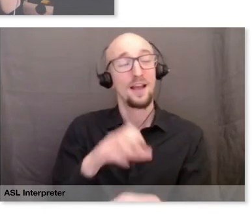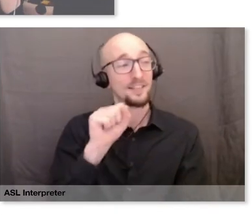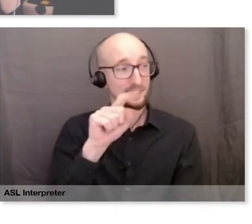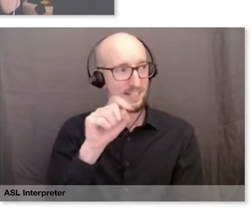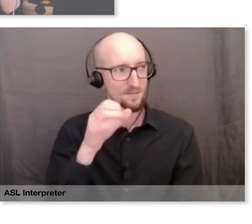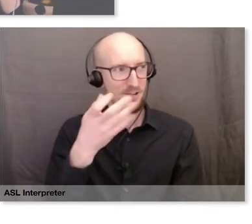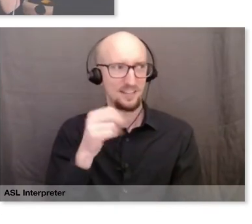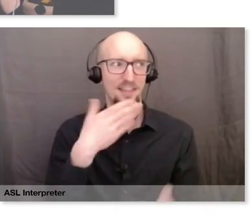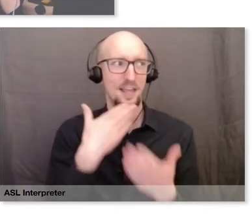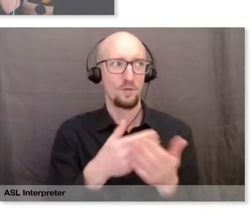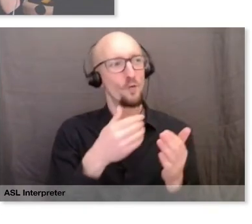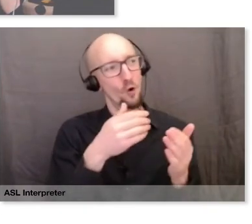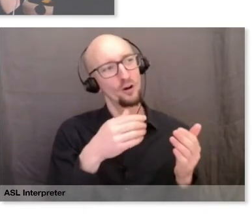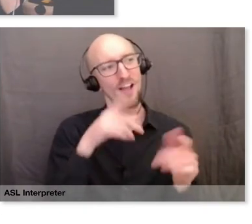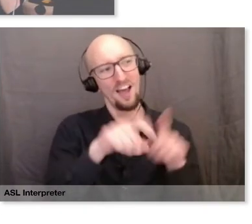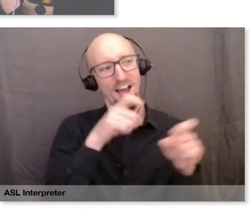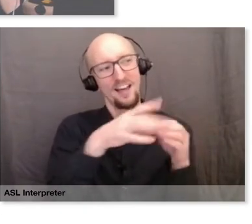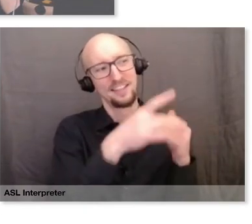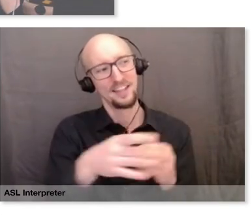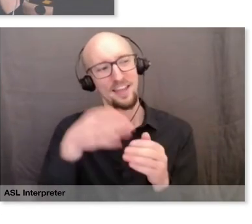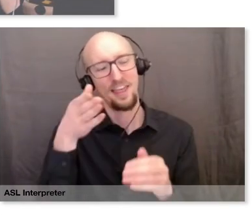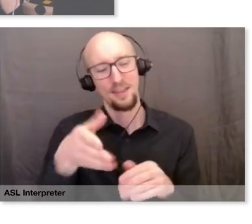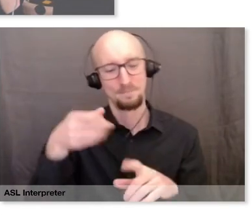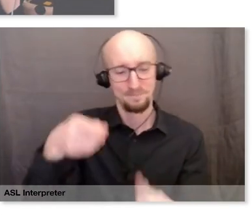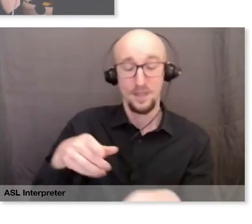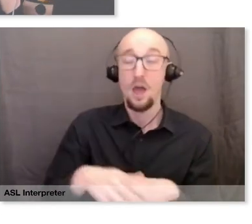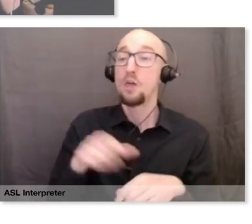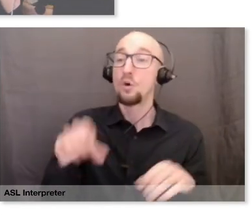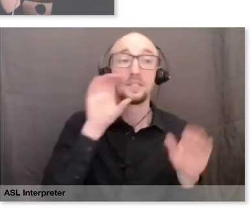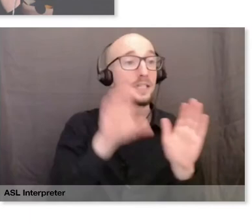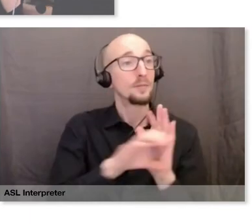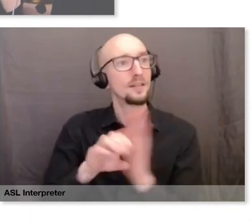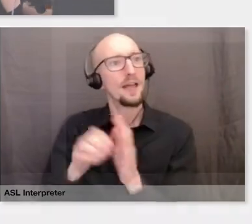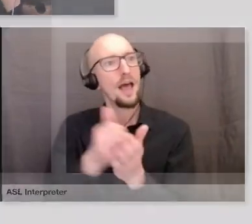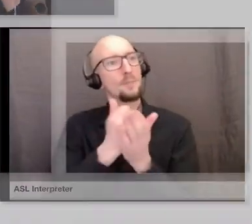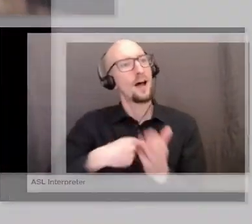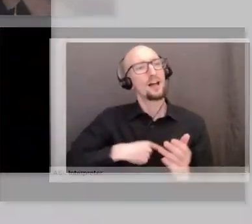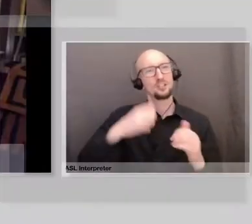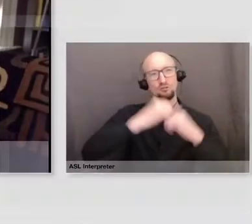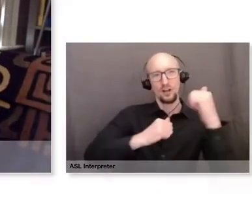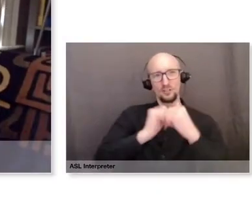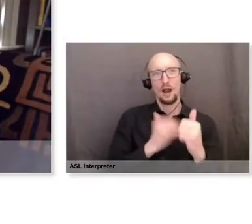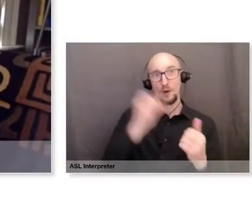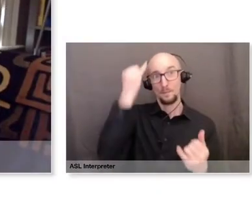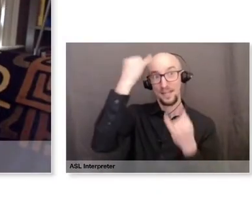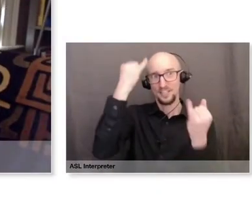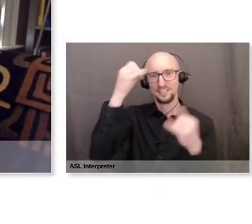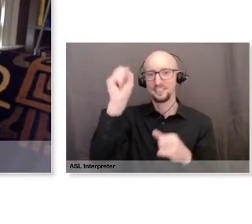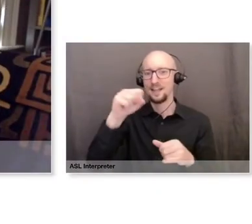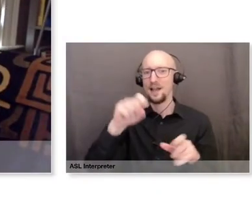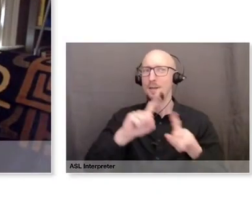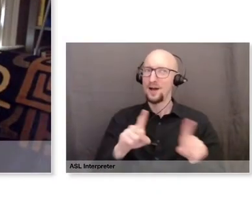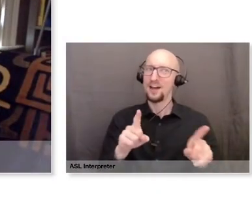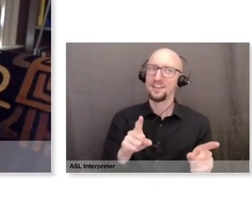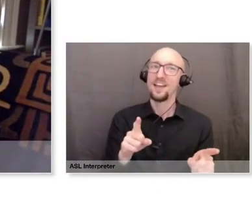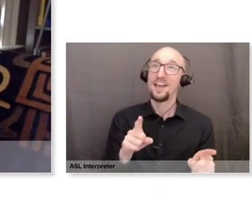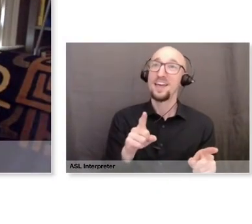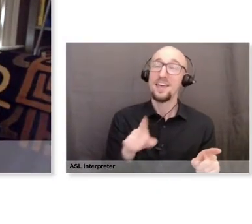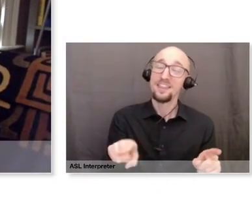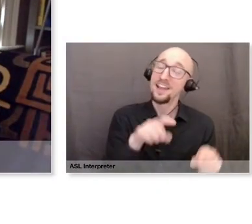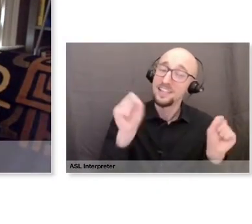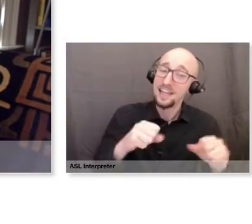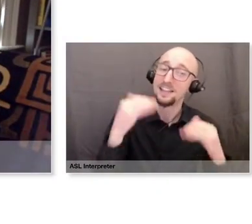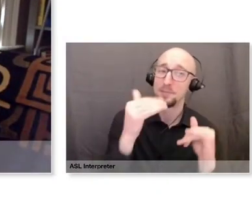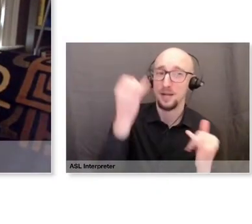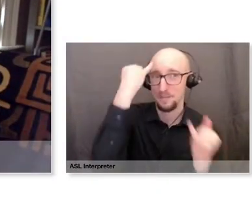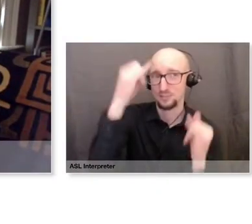think that these images are meant to structure our imagination, but there is a fear that they may limit our imagination.